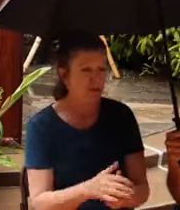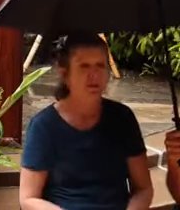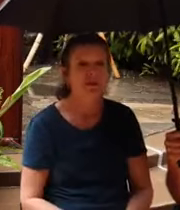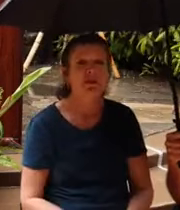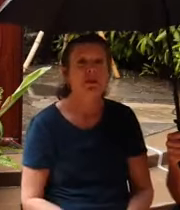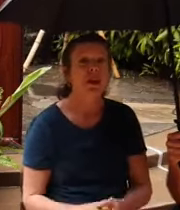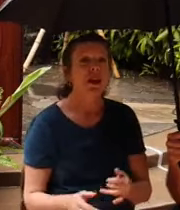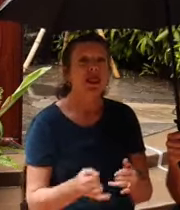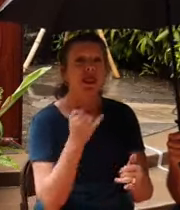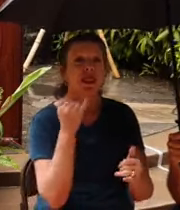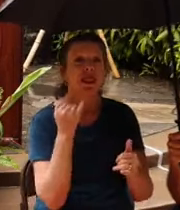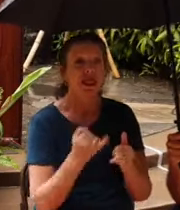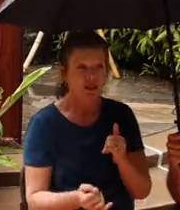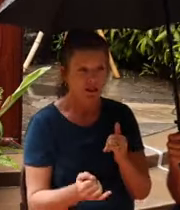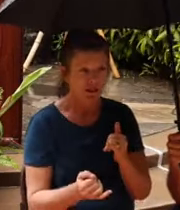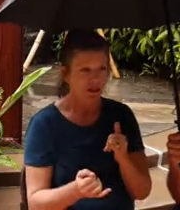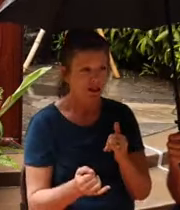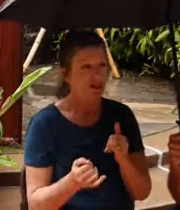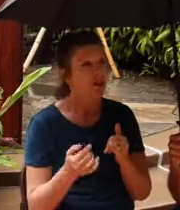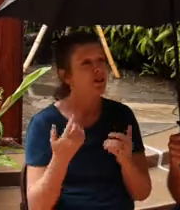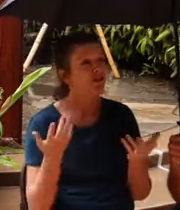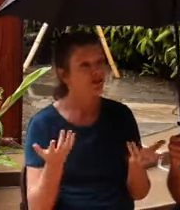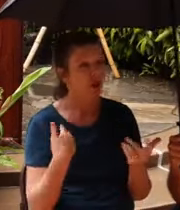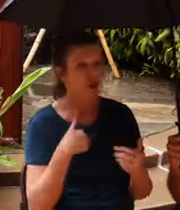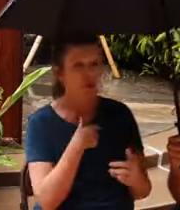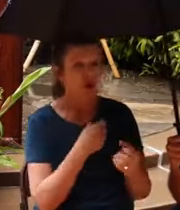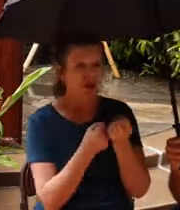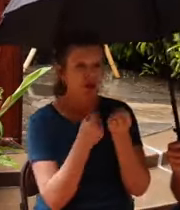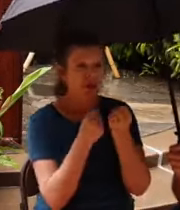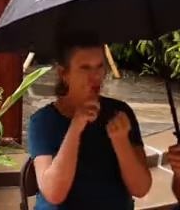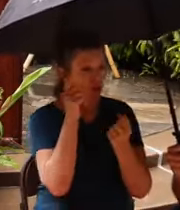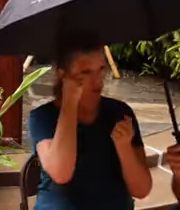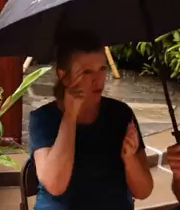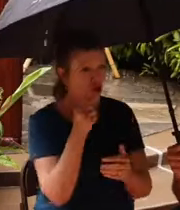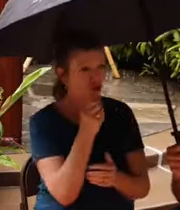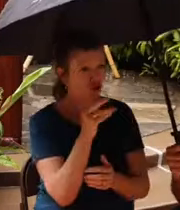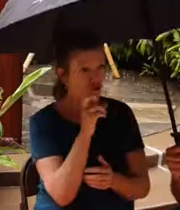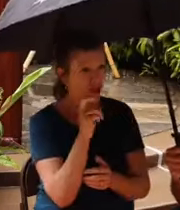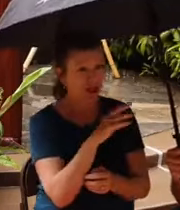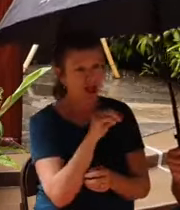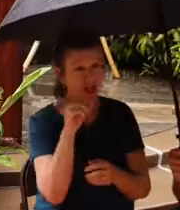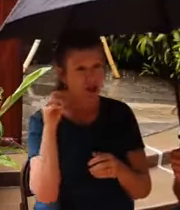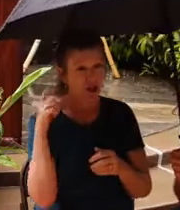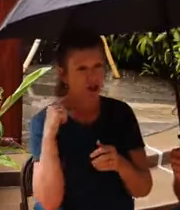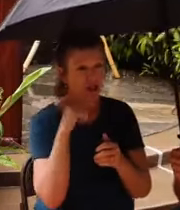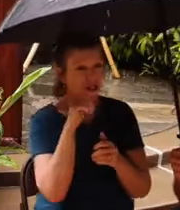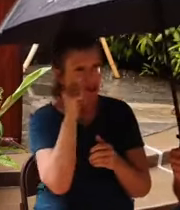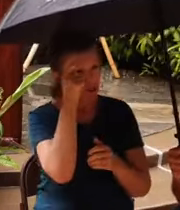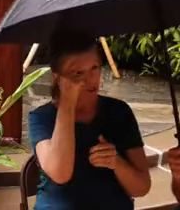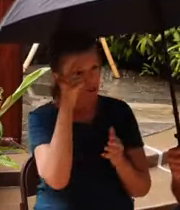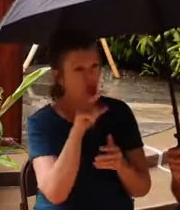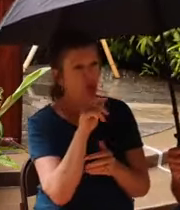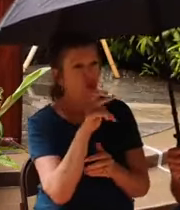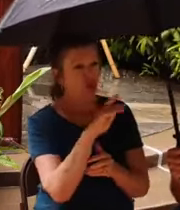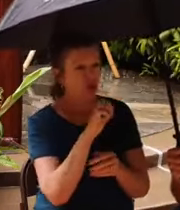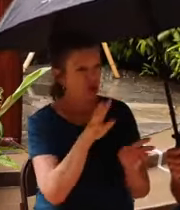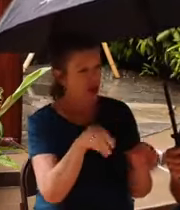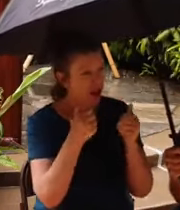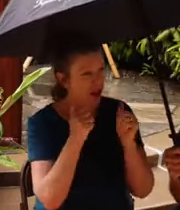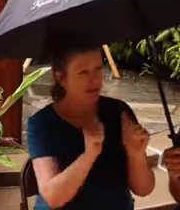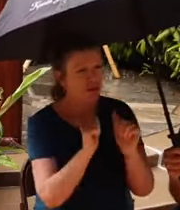Lastly, we support Governor Green and Lieutenant Governor Luke in their effort to provide